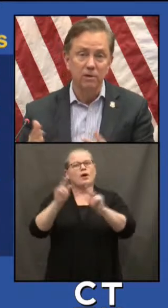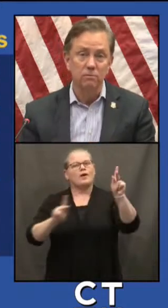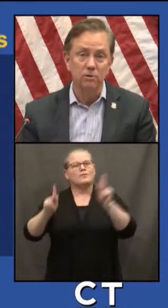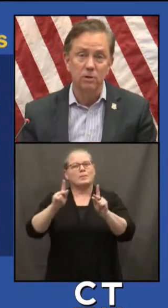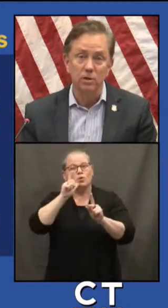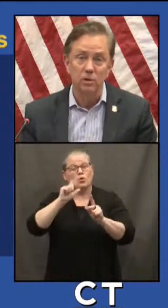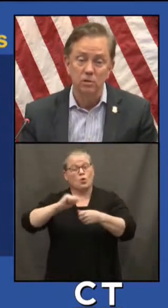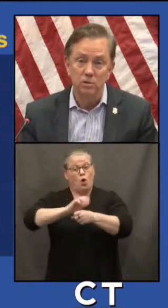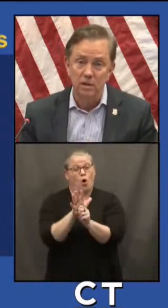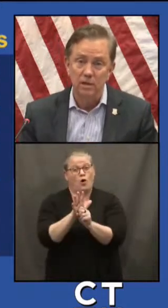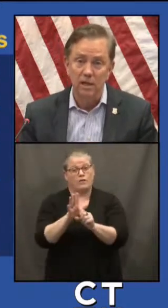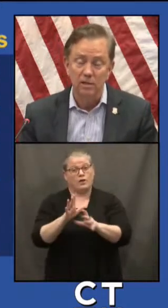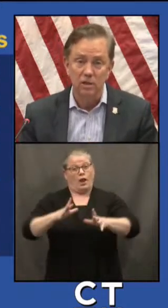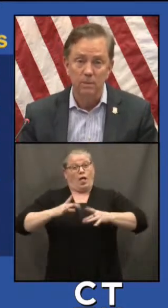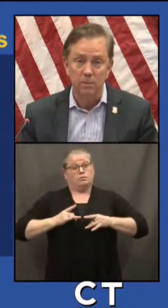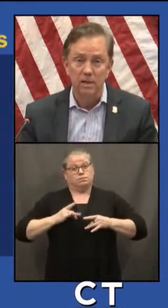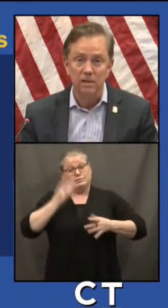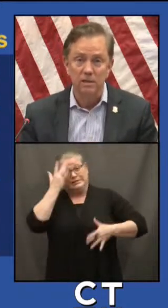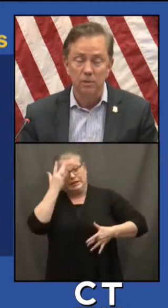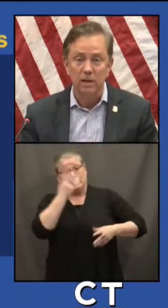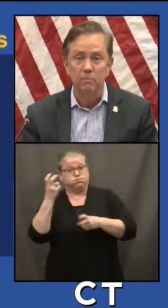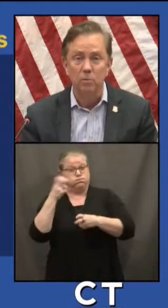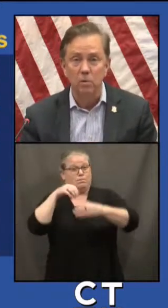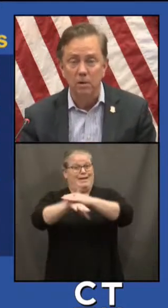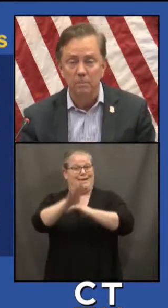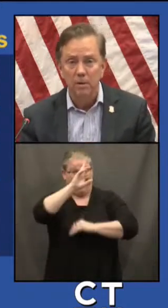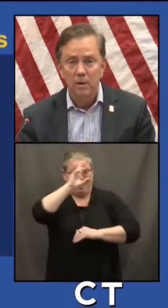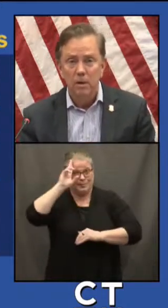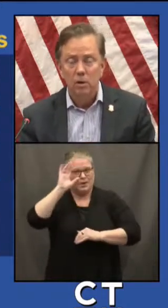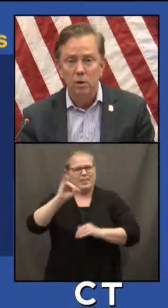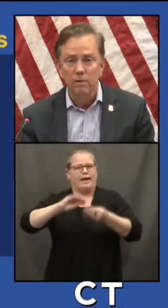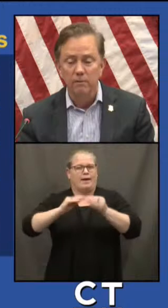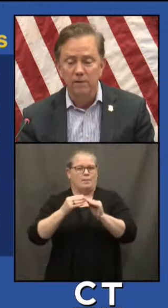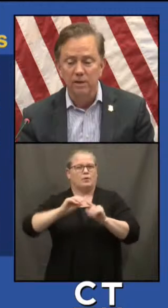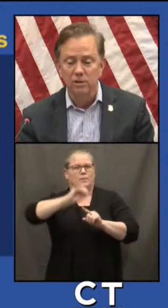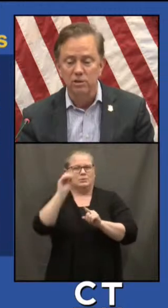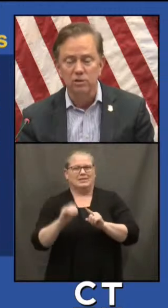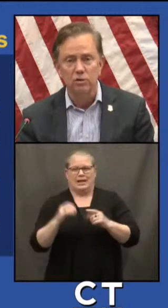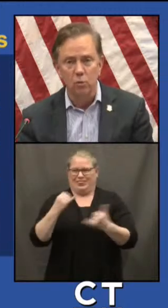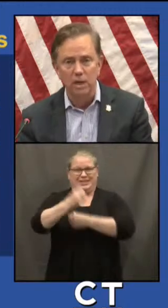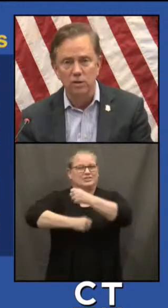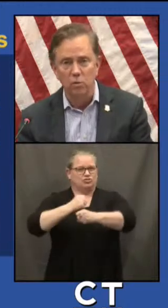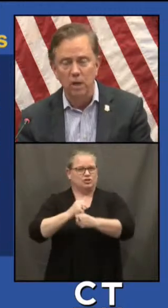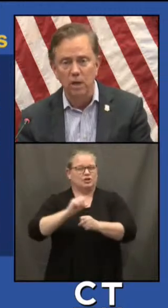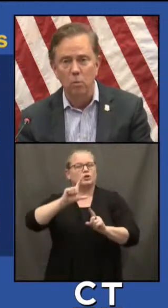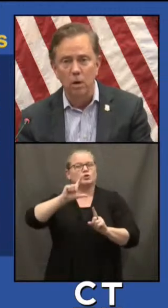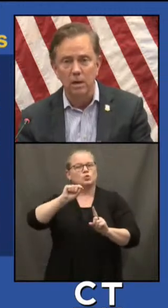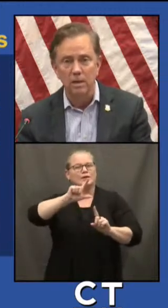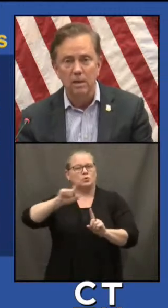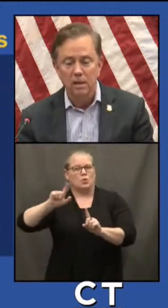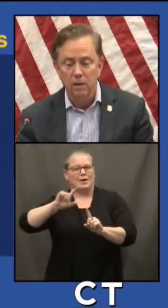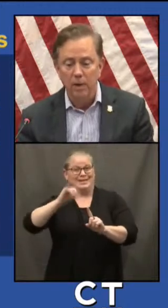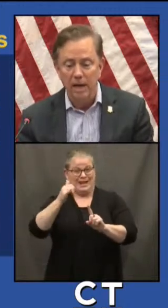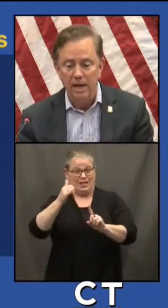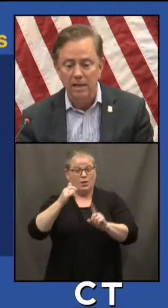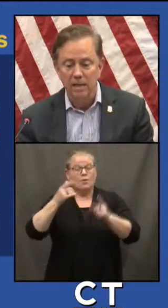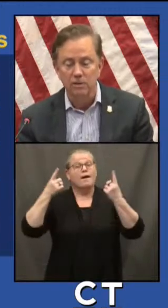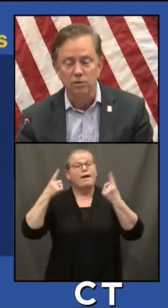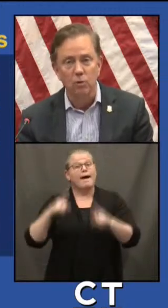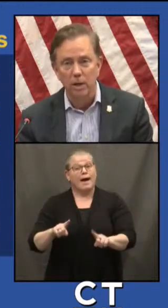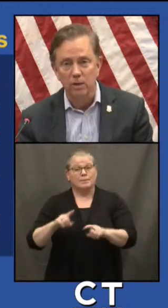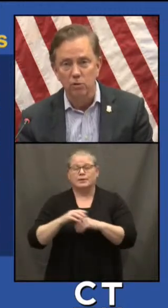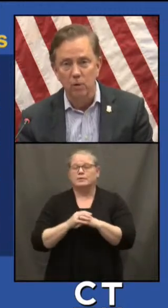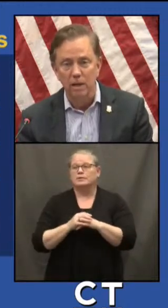if you saw the news in the last couple of days, that we have more COVID infections in 2021 than we had